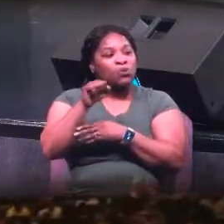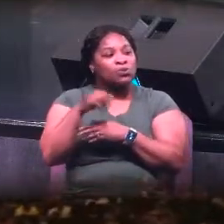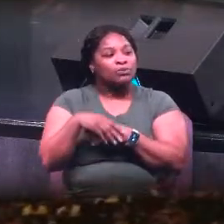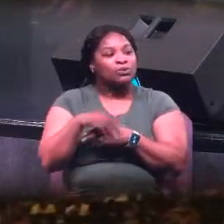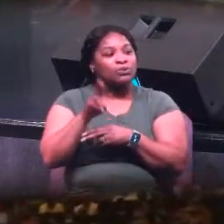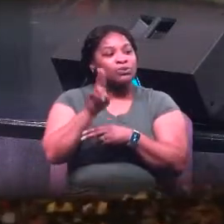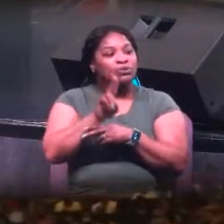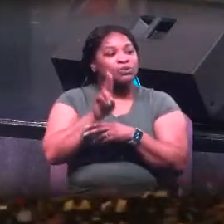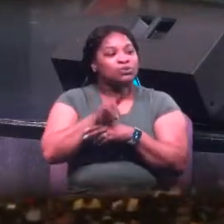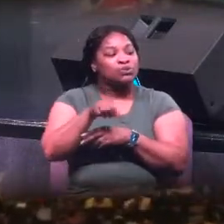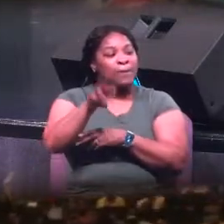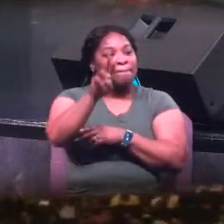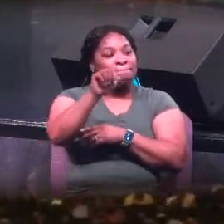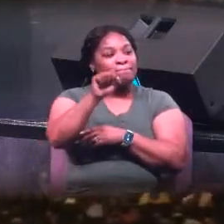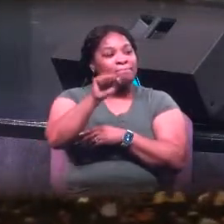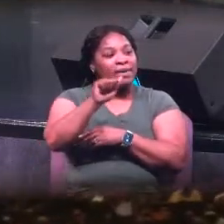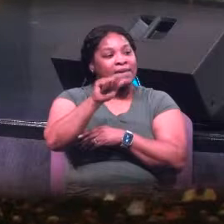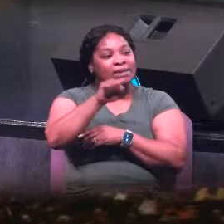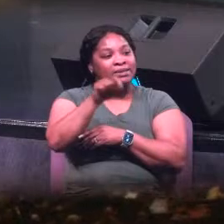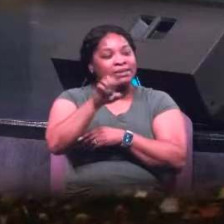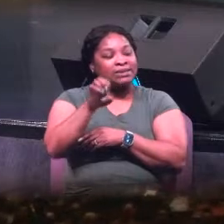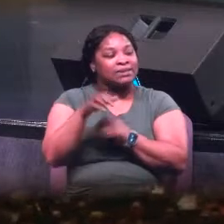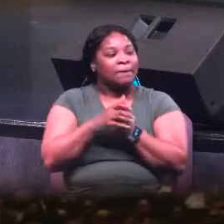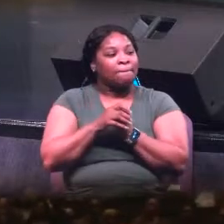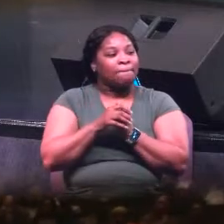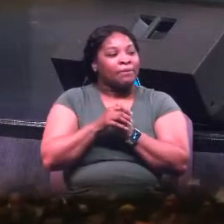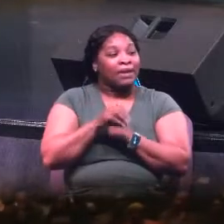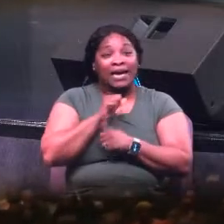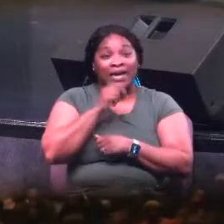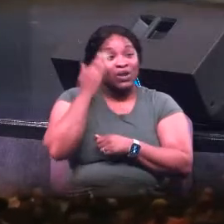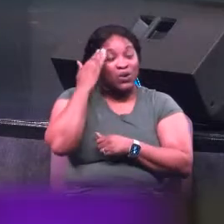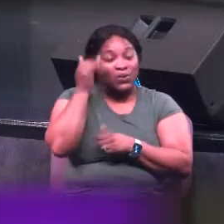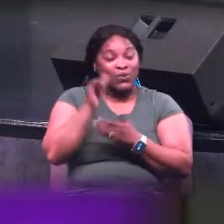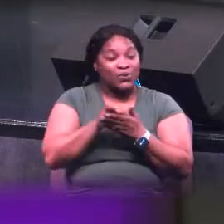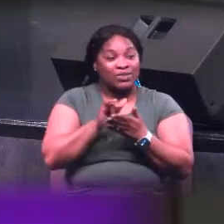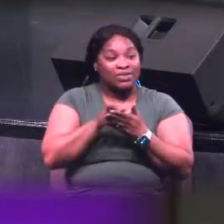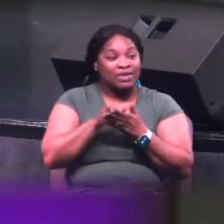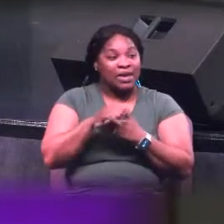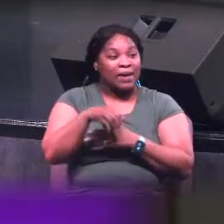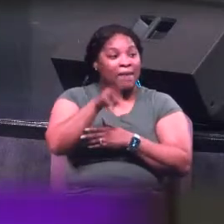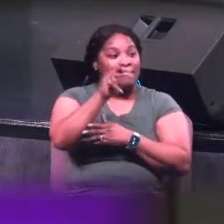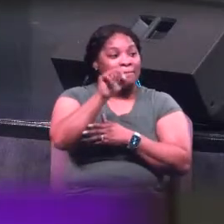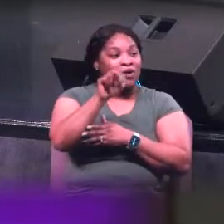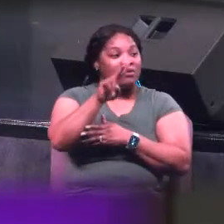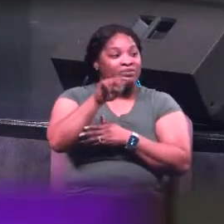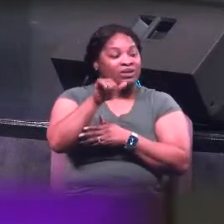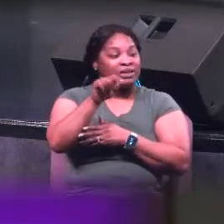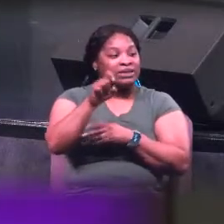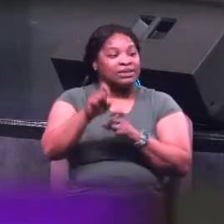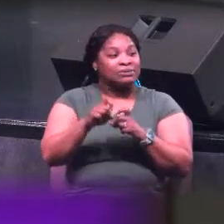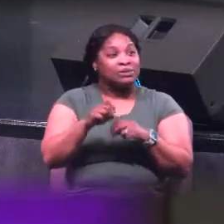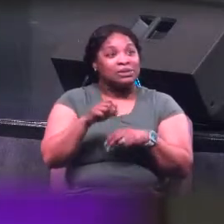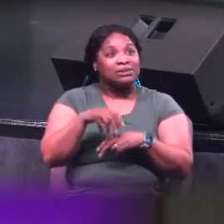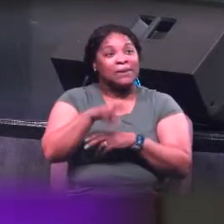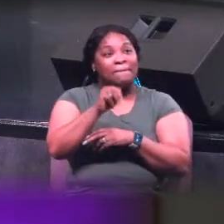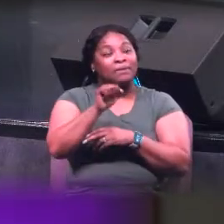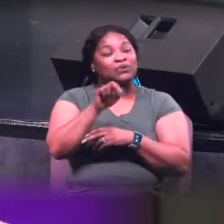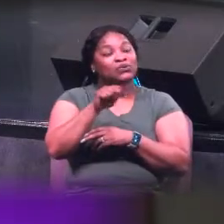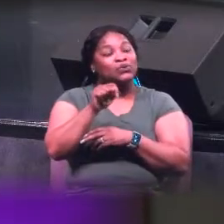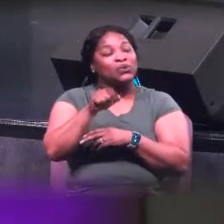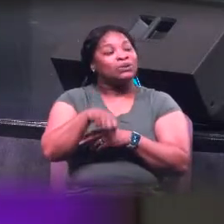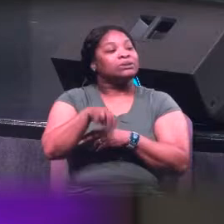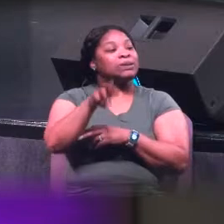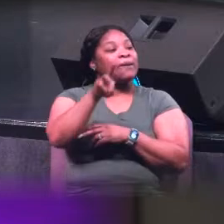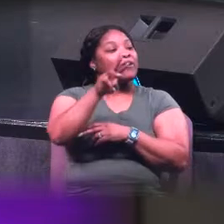the name Maze. I didn't know that Marvin Gaye was a mentor to Frankie Beverly